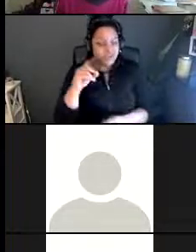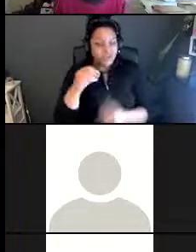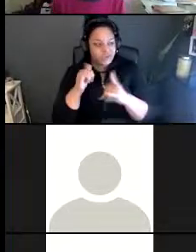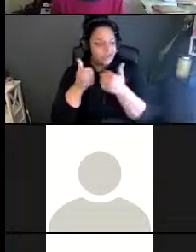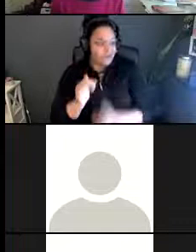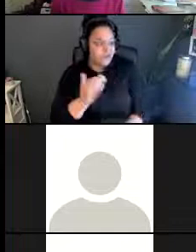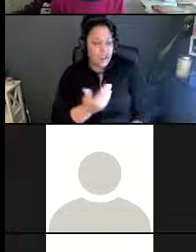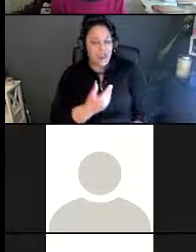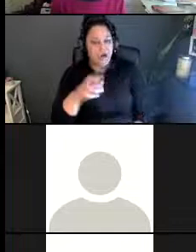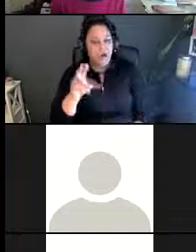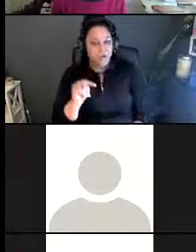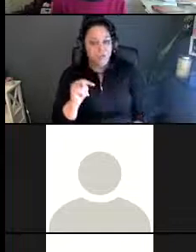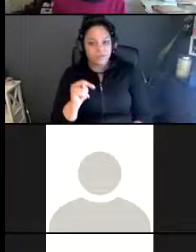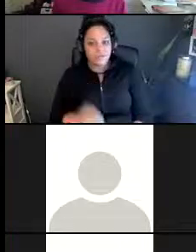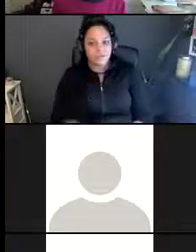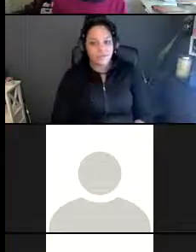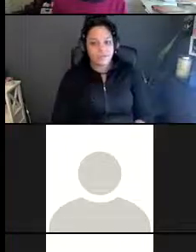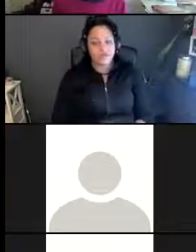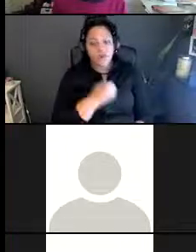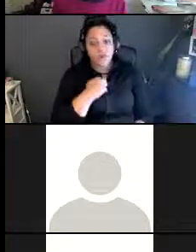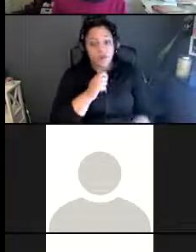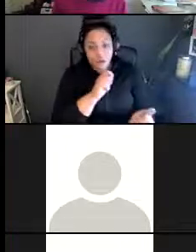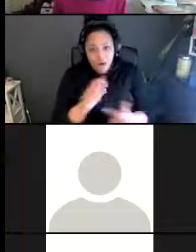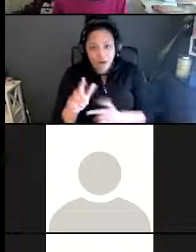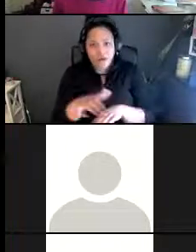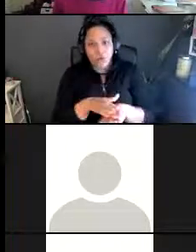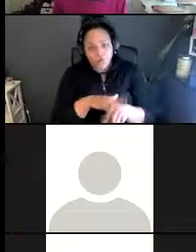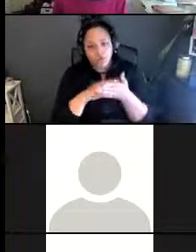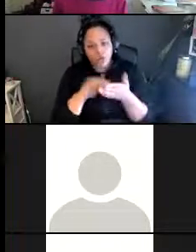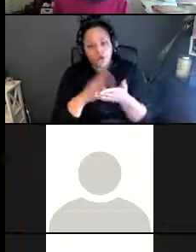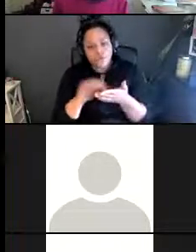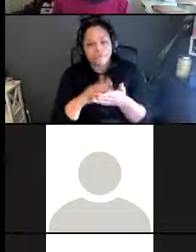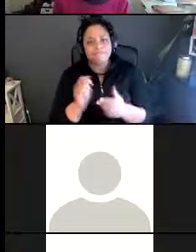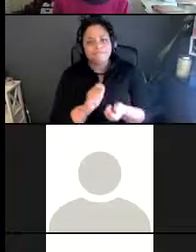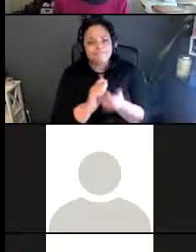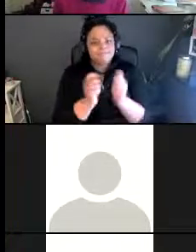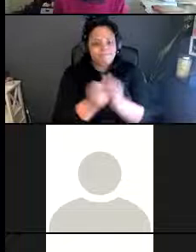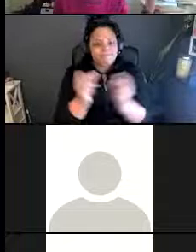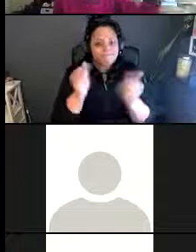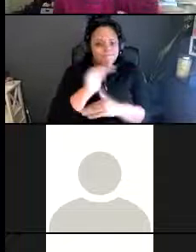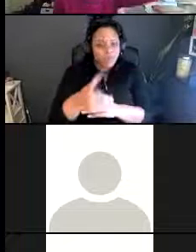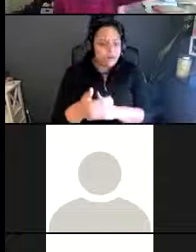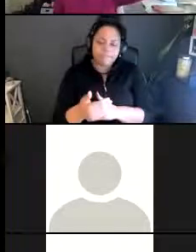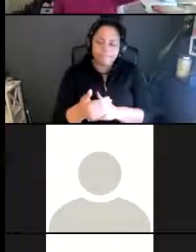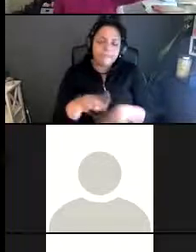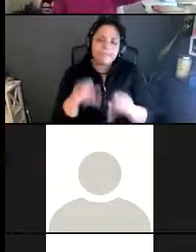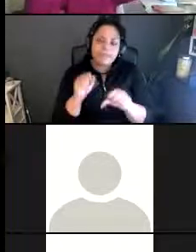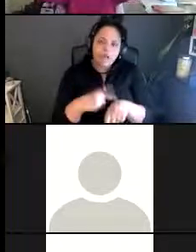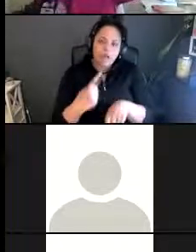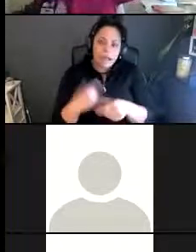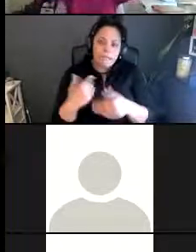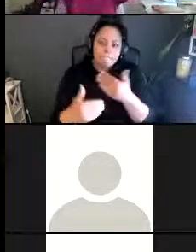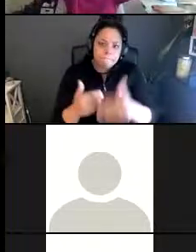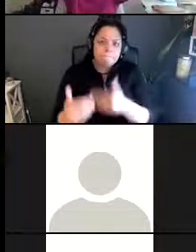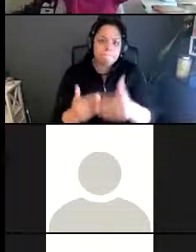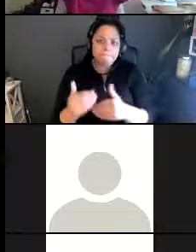I like to say that we're all slow learners. Change doesn't happen quickly. It takes a long time to